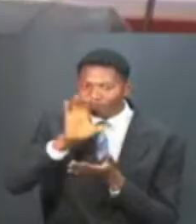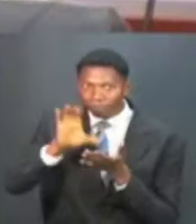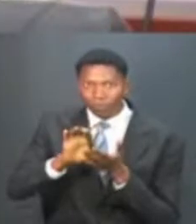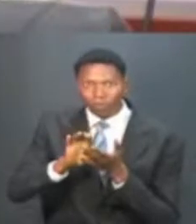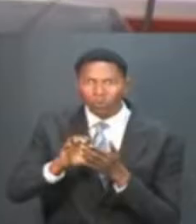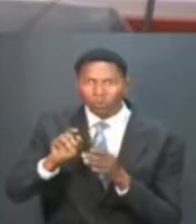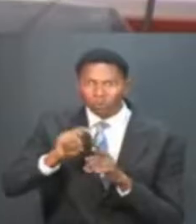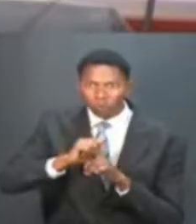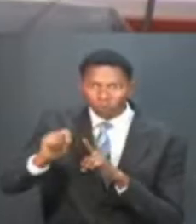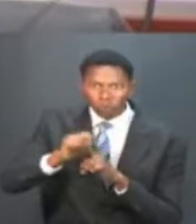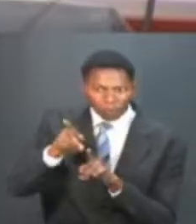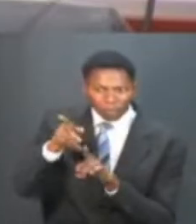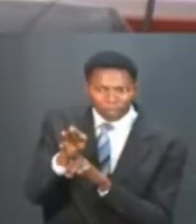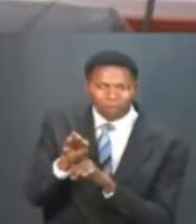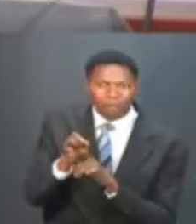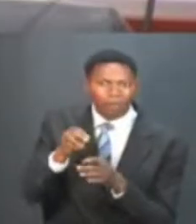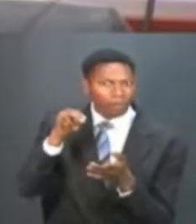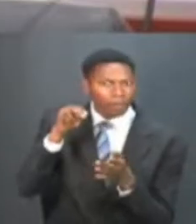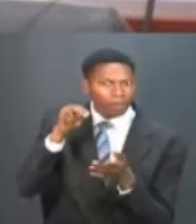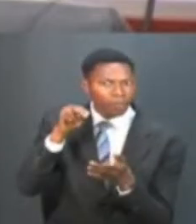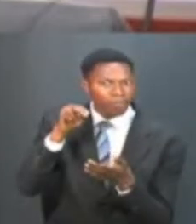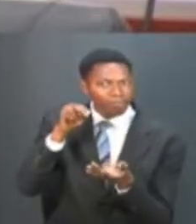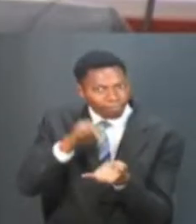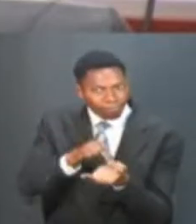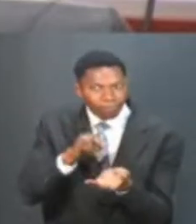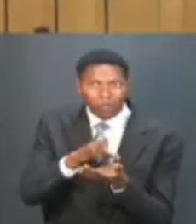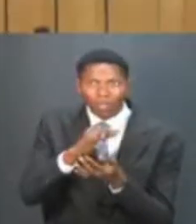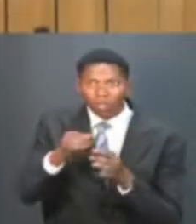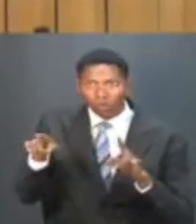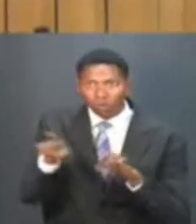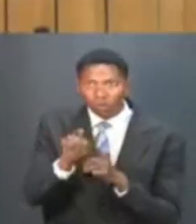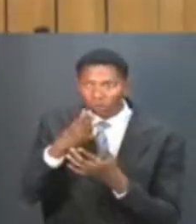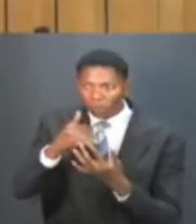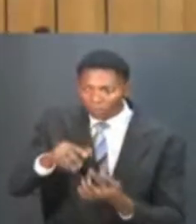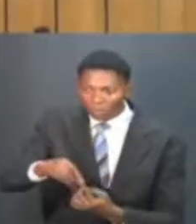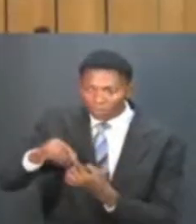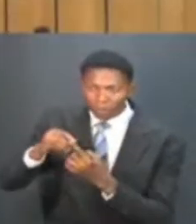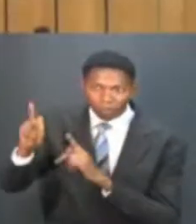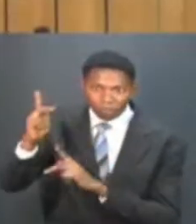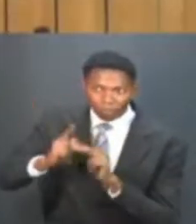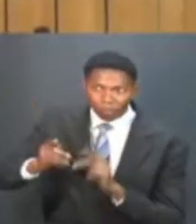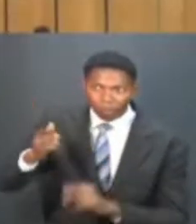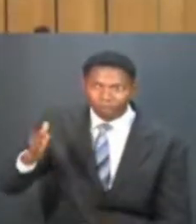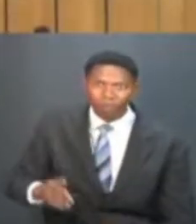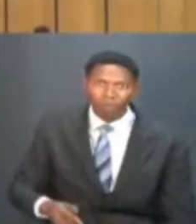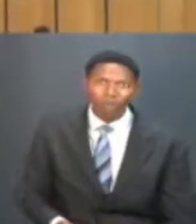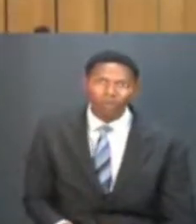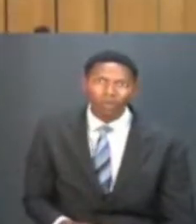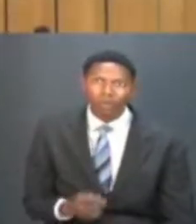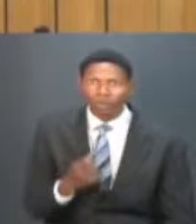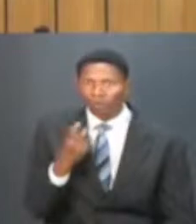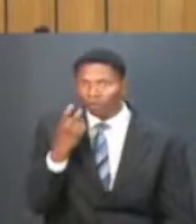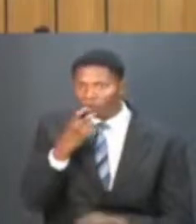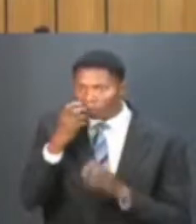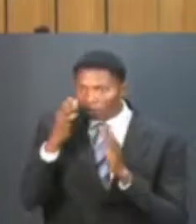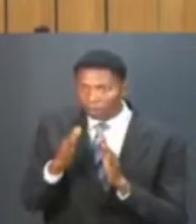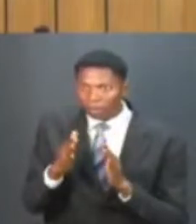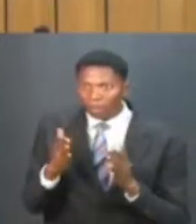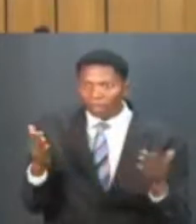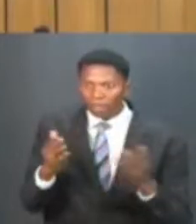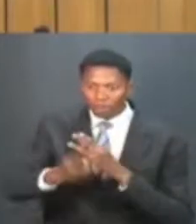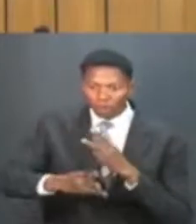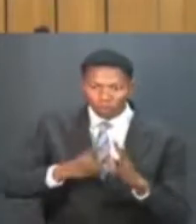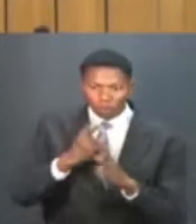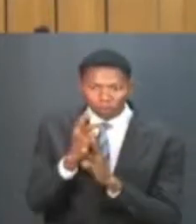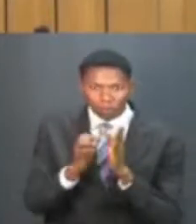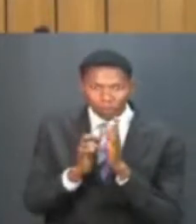oncologists, nurses, and diagnostic facilities. Right Honorable Speaker, on this World Cancer